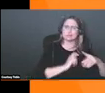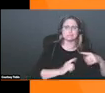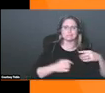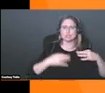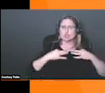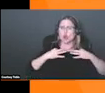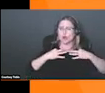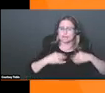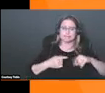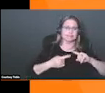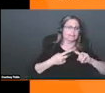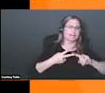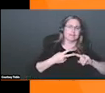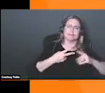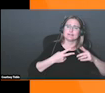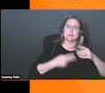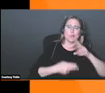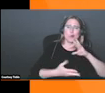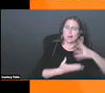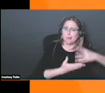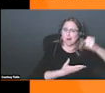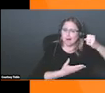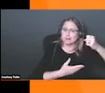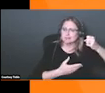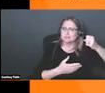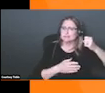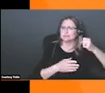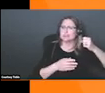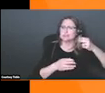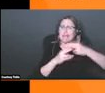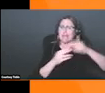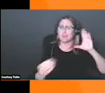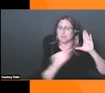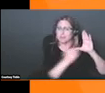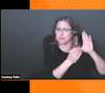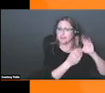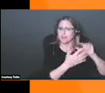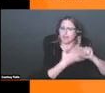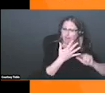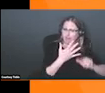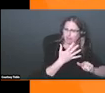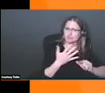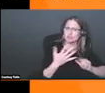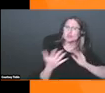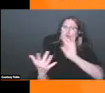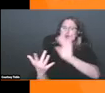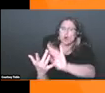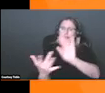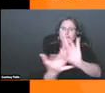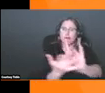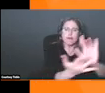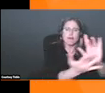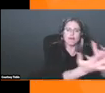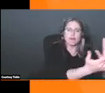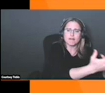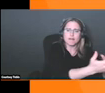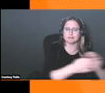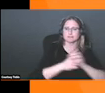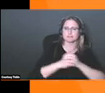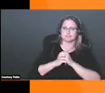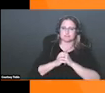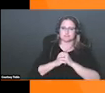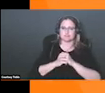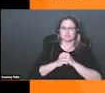do, water bottles with your business's name on it. So it's going out and asking. So